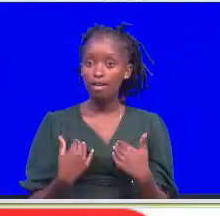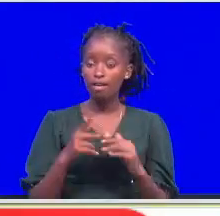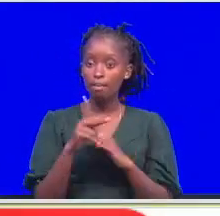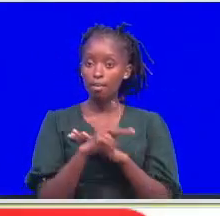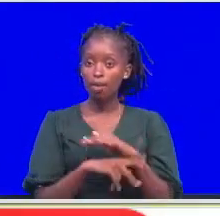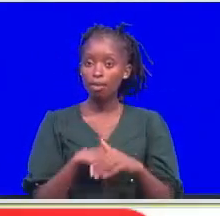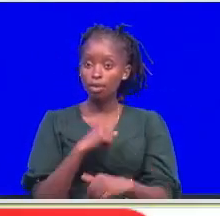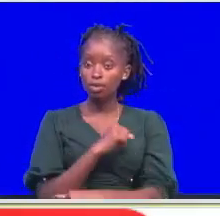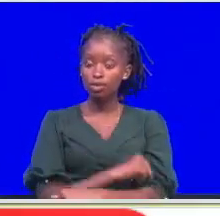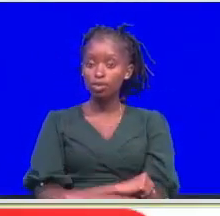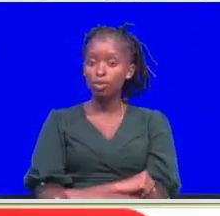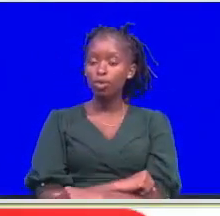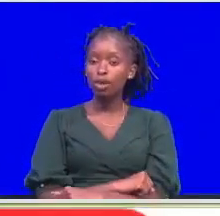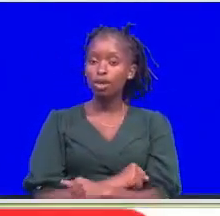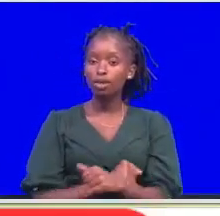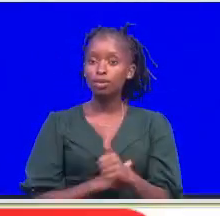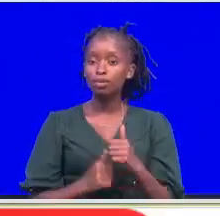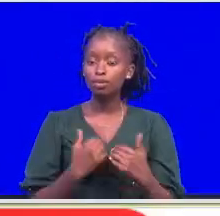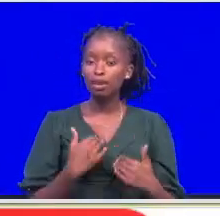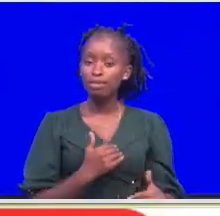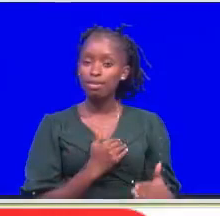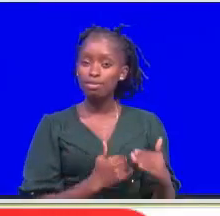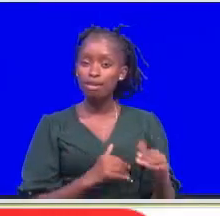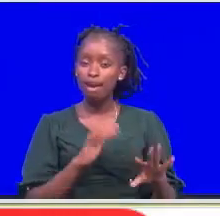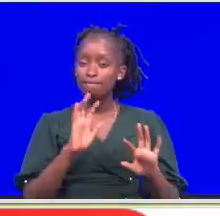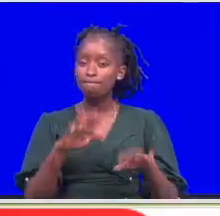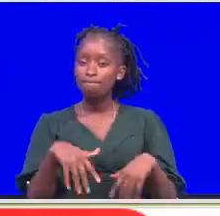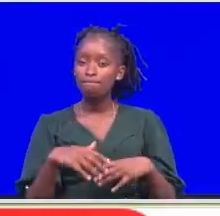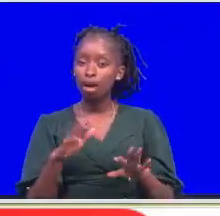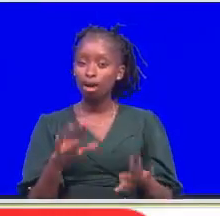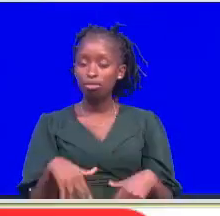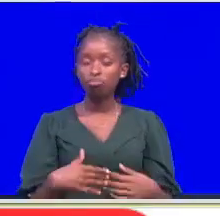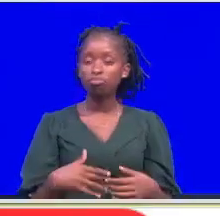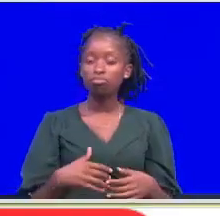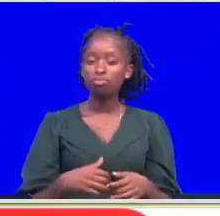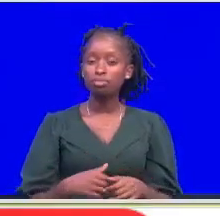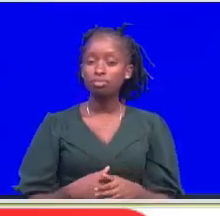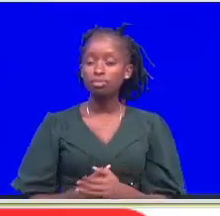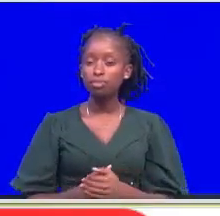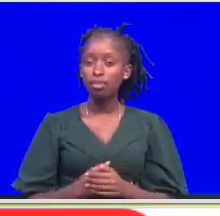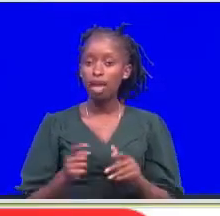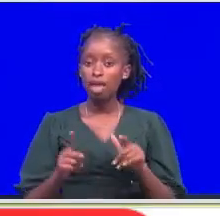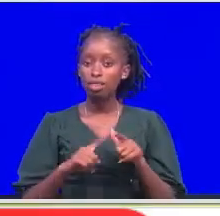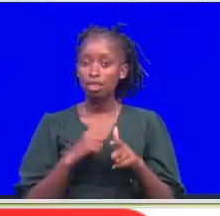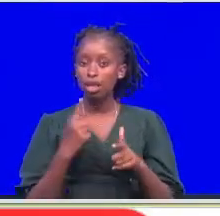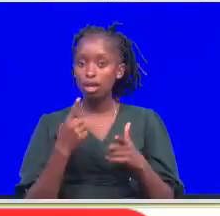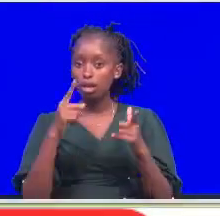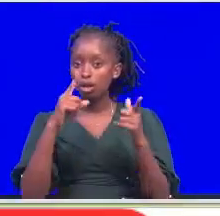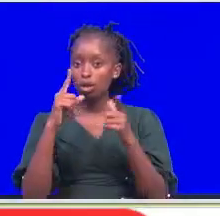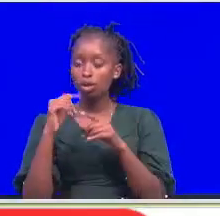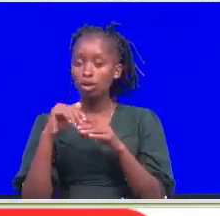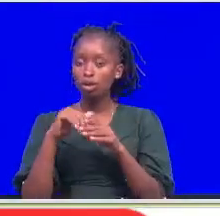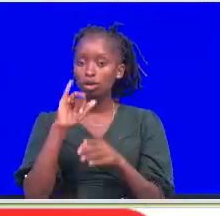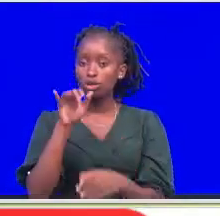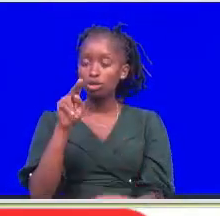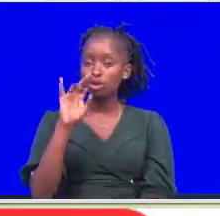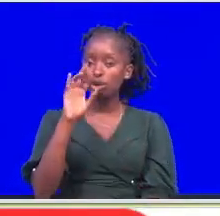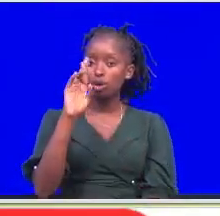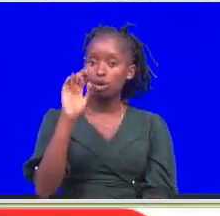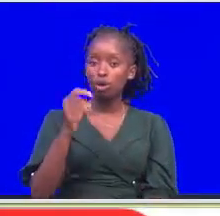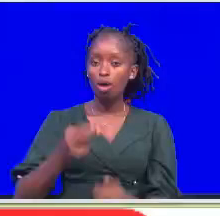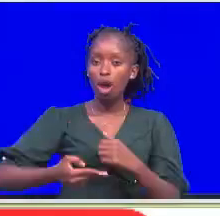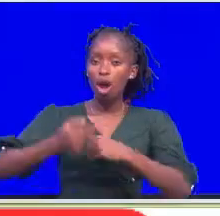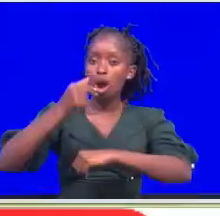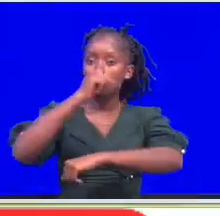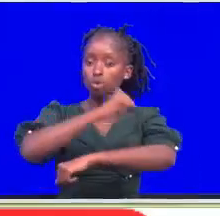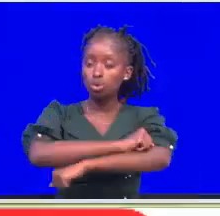Ngongogeri Primary School. This is somewhere near farm. It was all farm-based. Then I went to Njoro High School. And then after